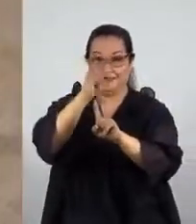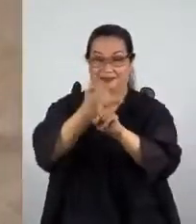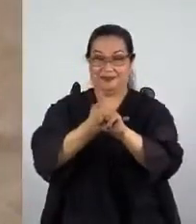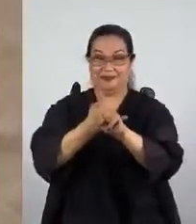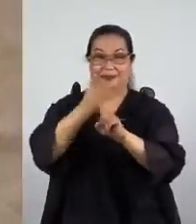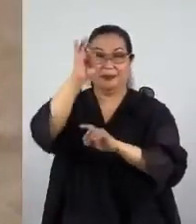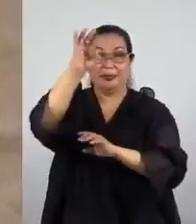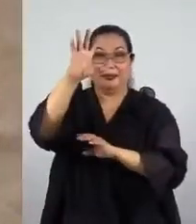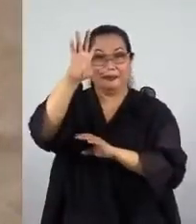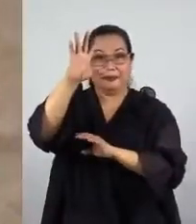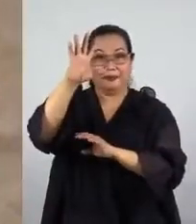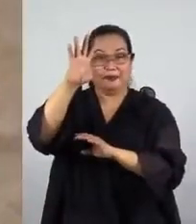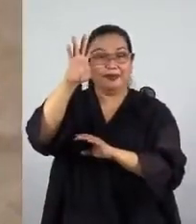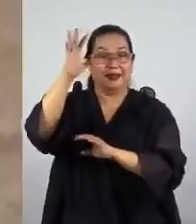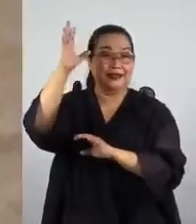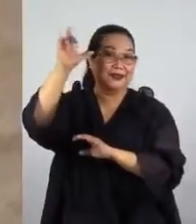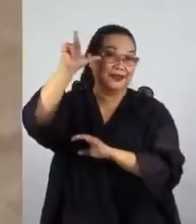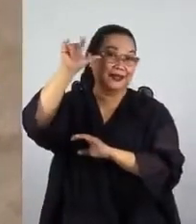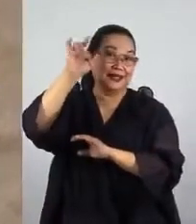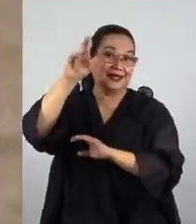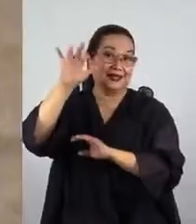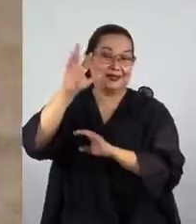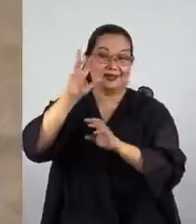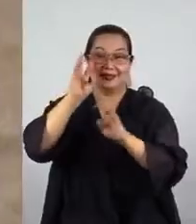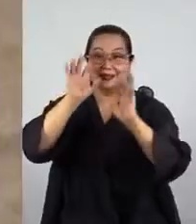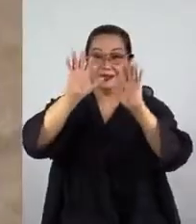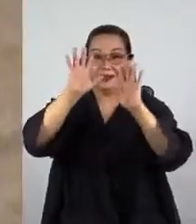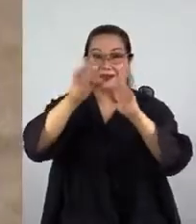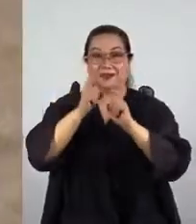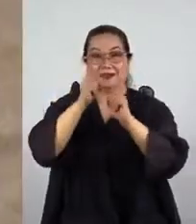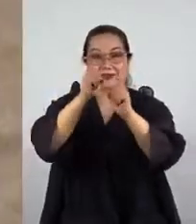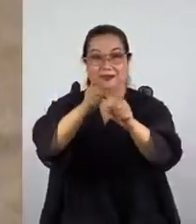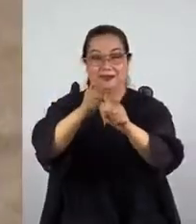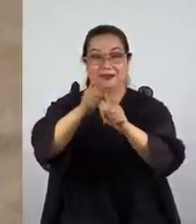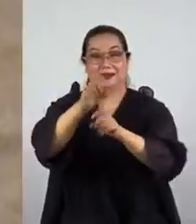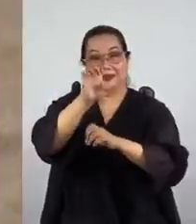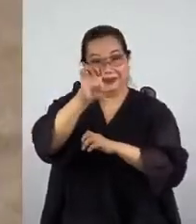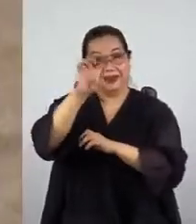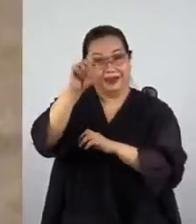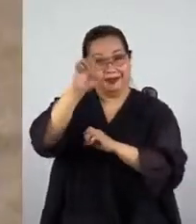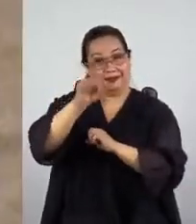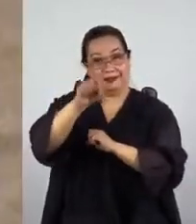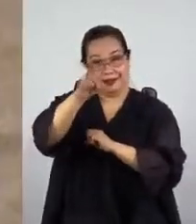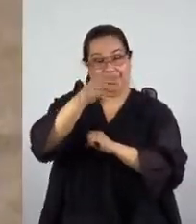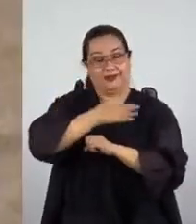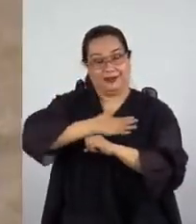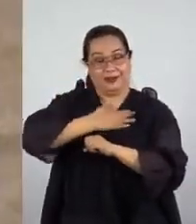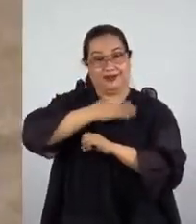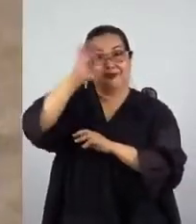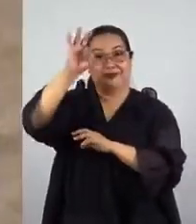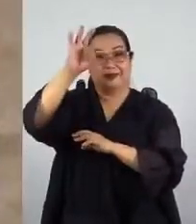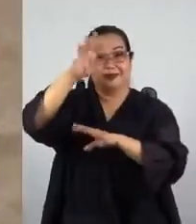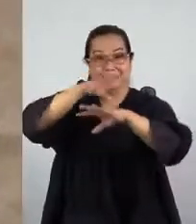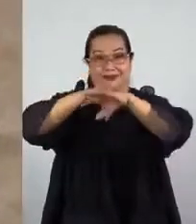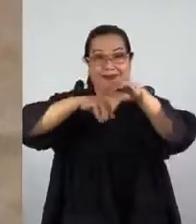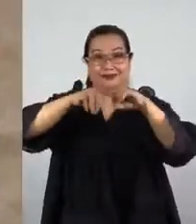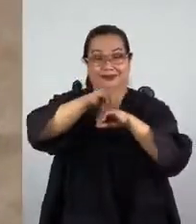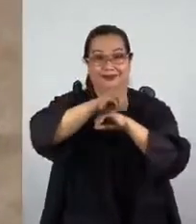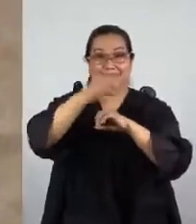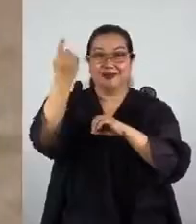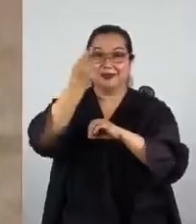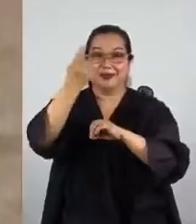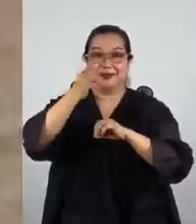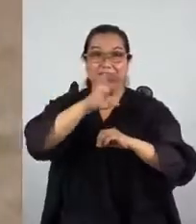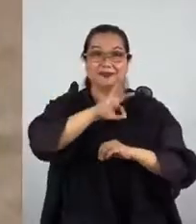Larry gave me a very wonderful gift last Sunday when he said, "Ed, can you preach in lieu of me?" It's always